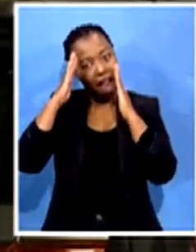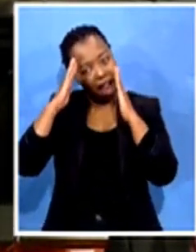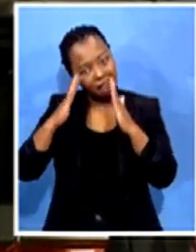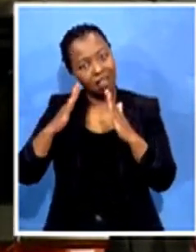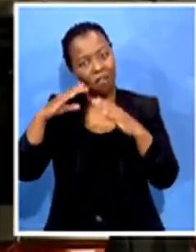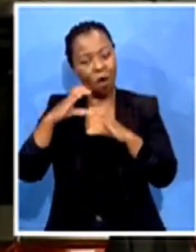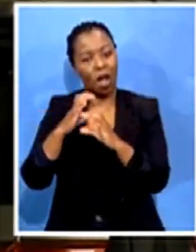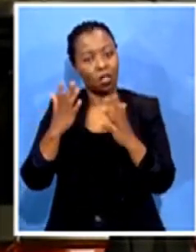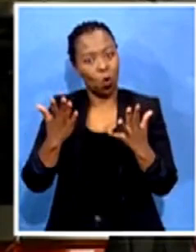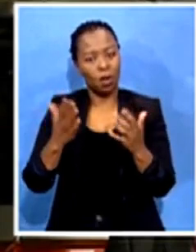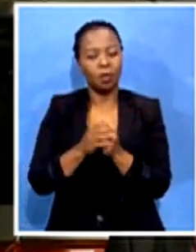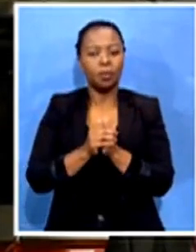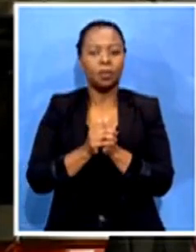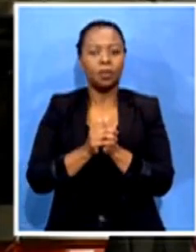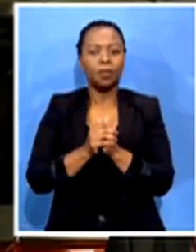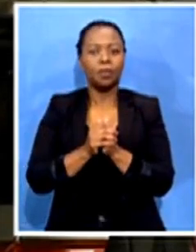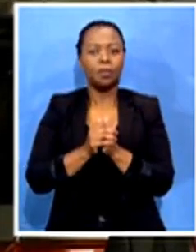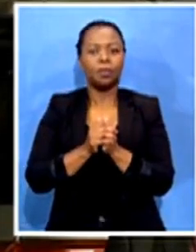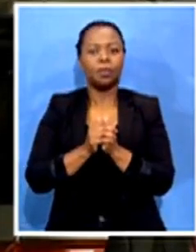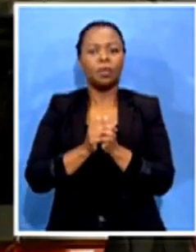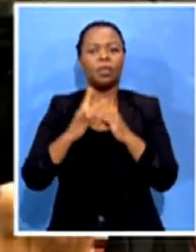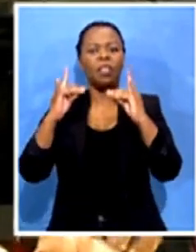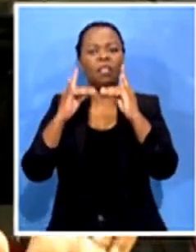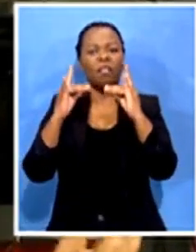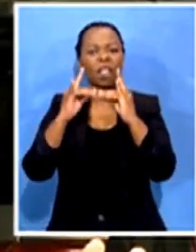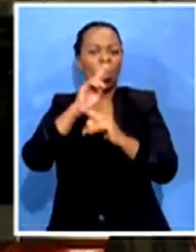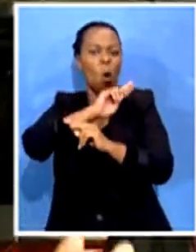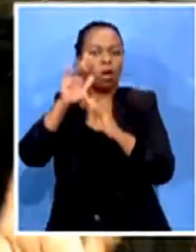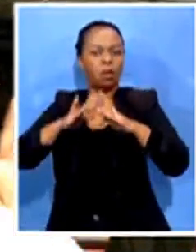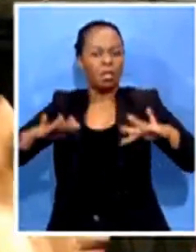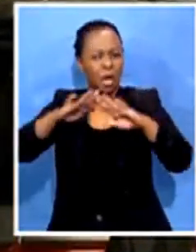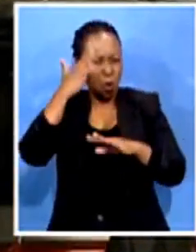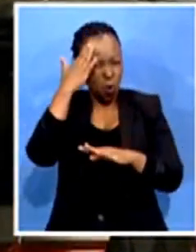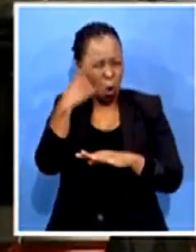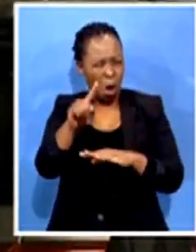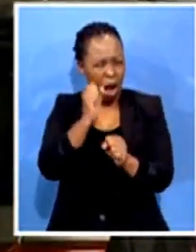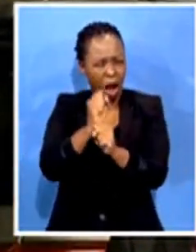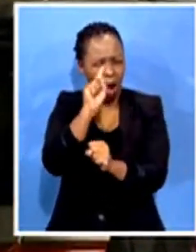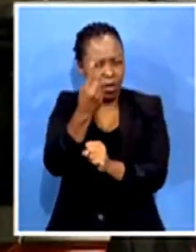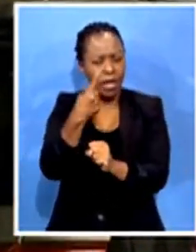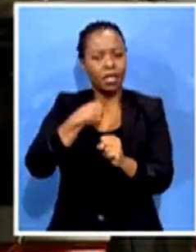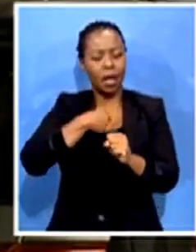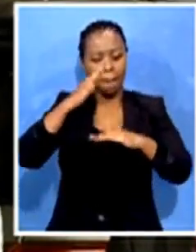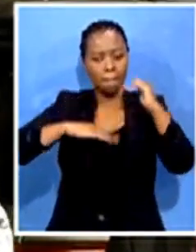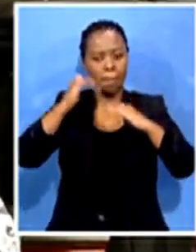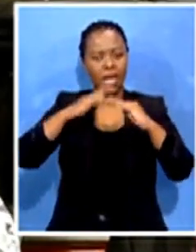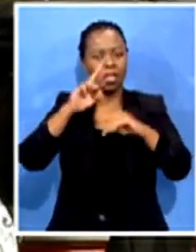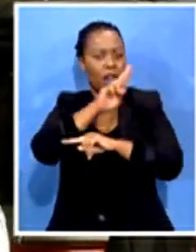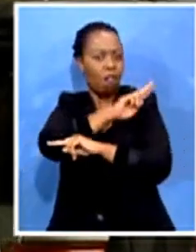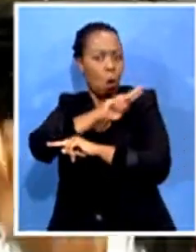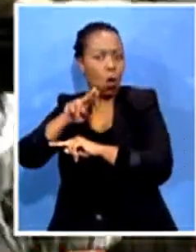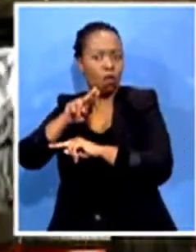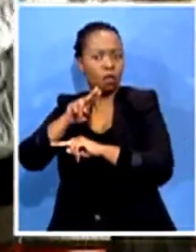field hospitals. You know what we did in Gauteng? We didn't build separate field hospitals except one field hospital,